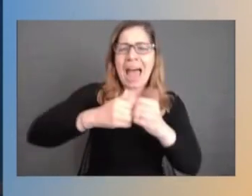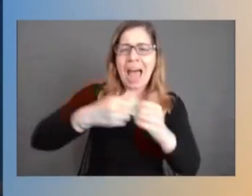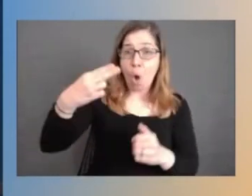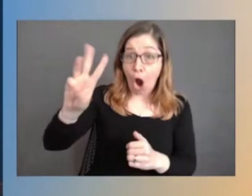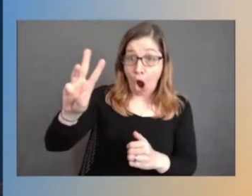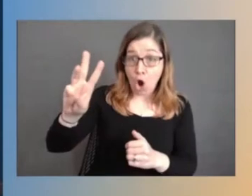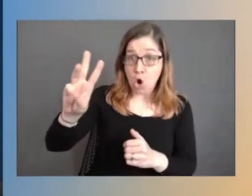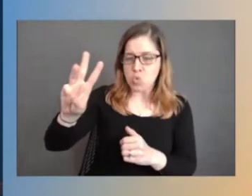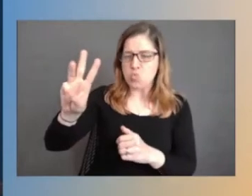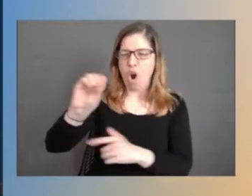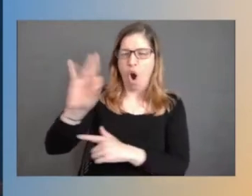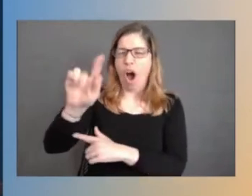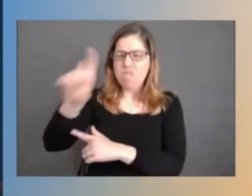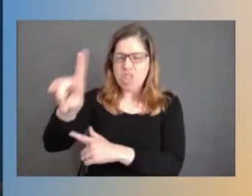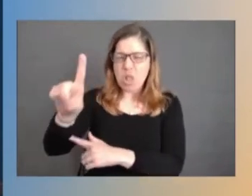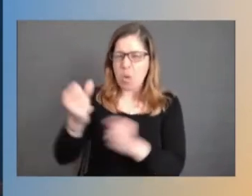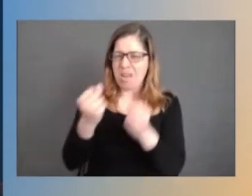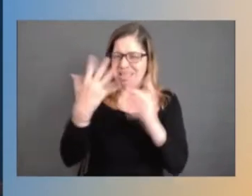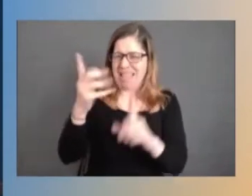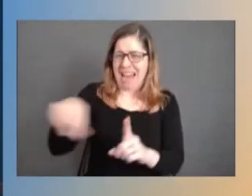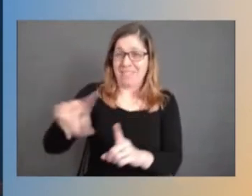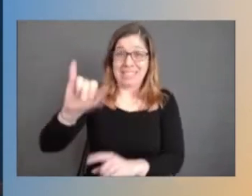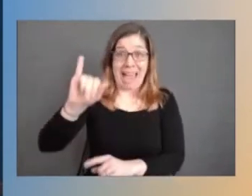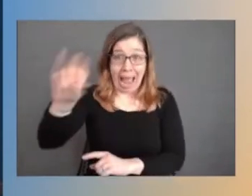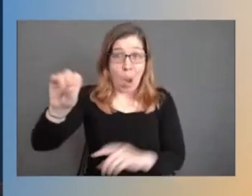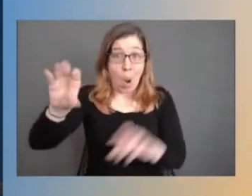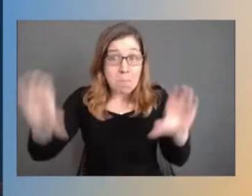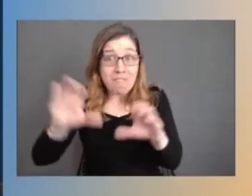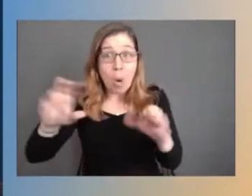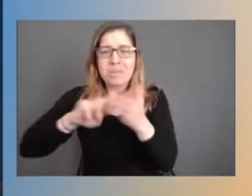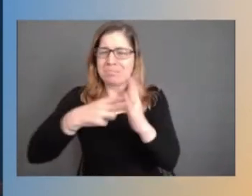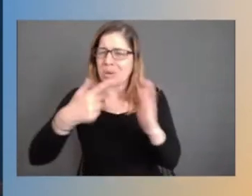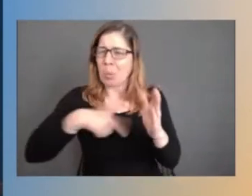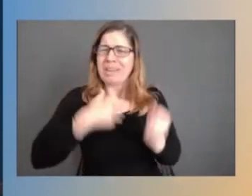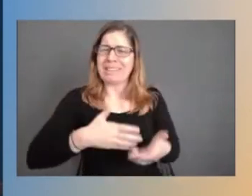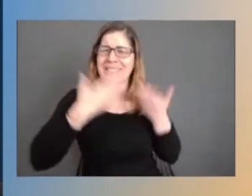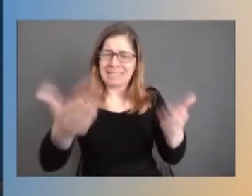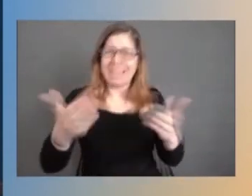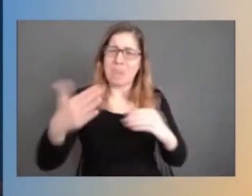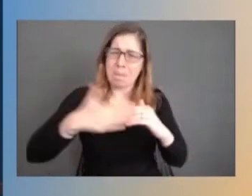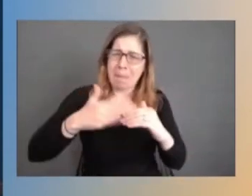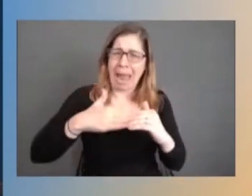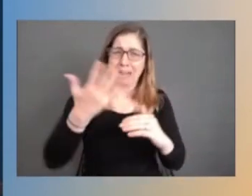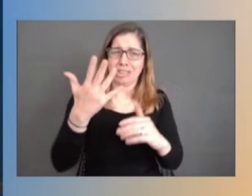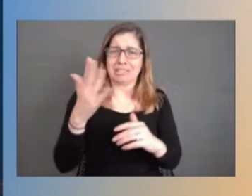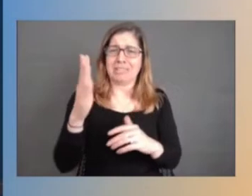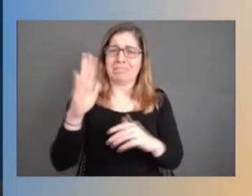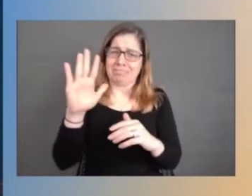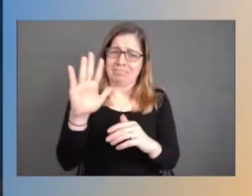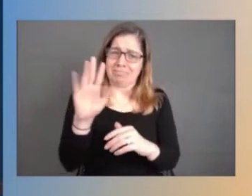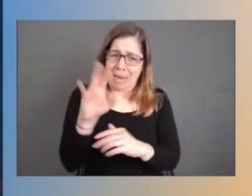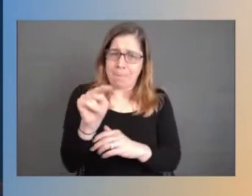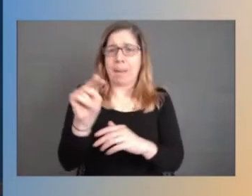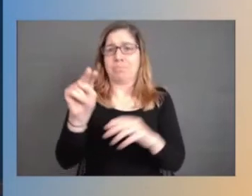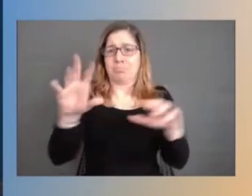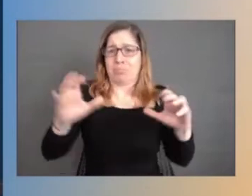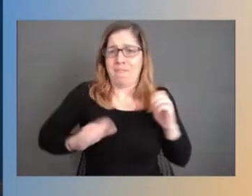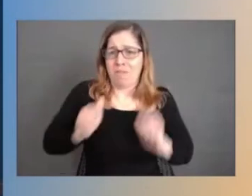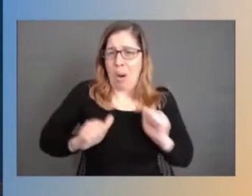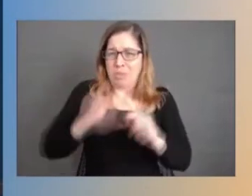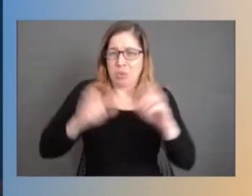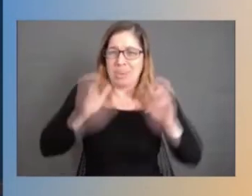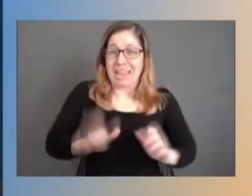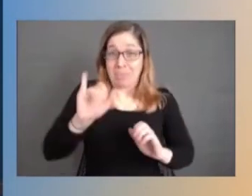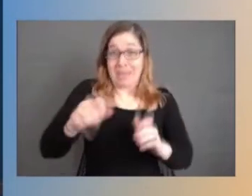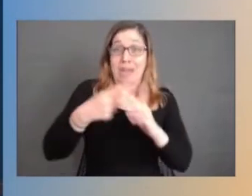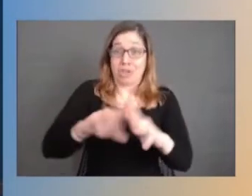of this I/O performance so that we could actually deliver bare metal performance to customers. And that's really what started the journey. And we started with networking, and we